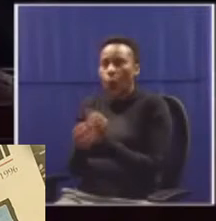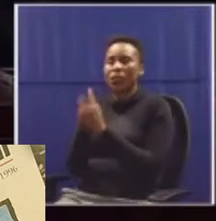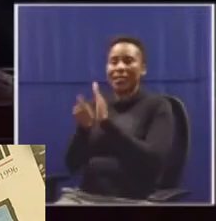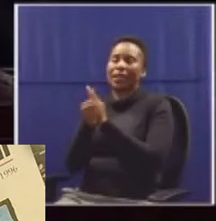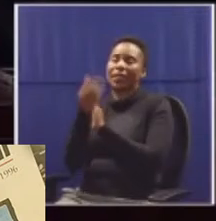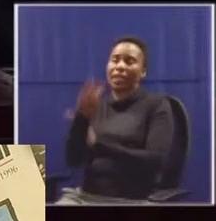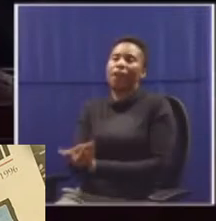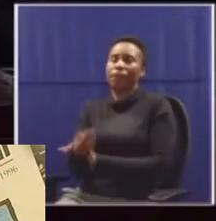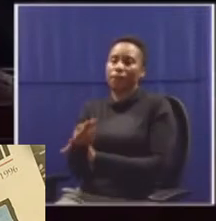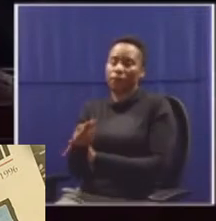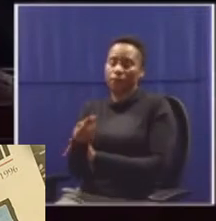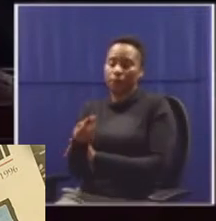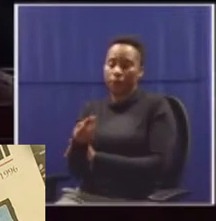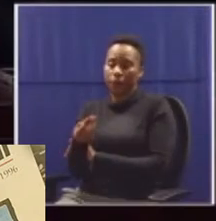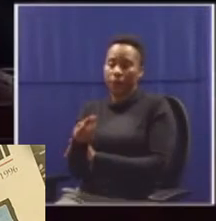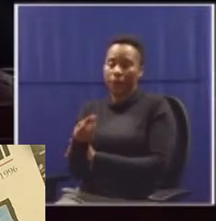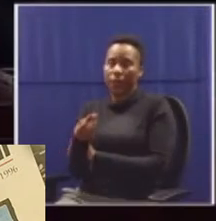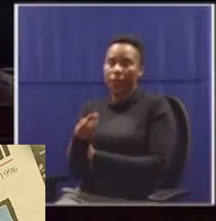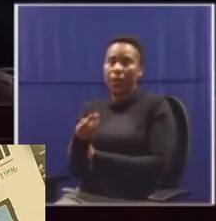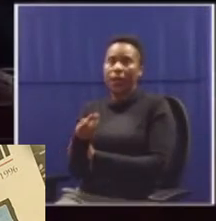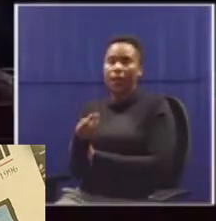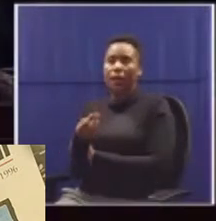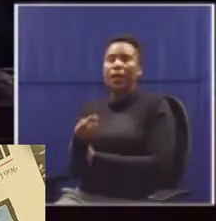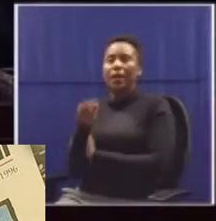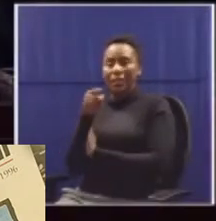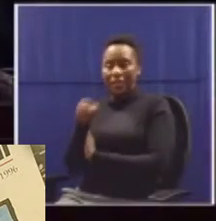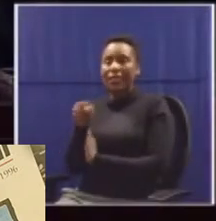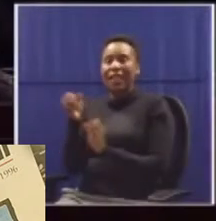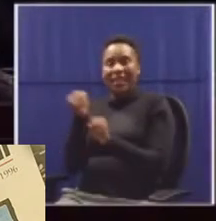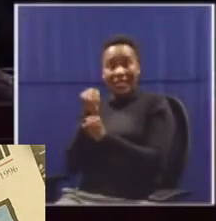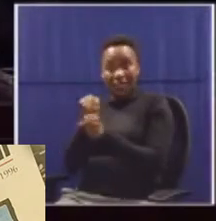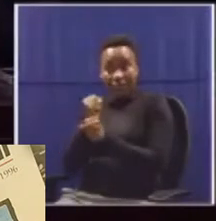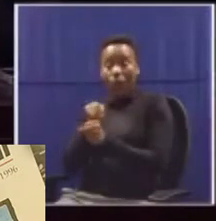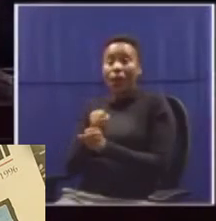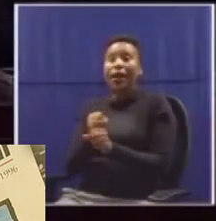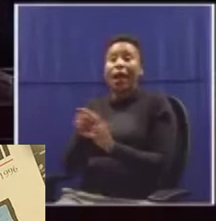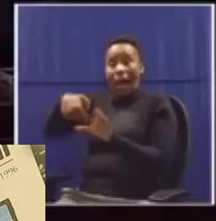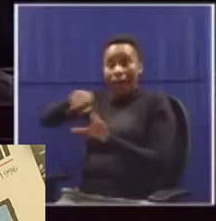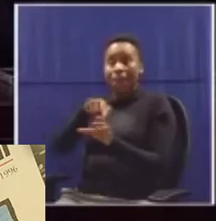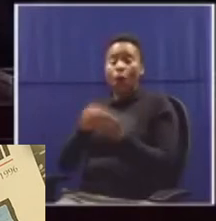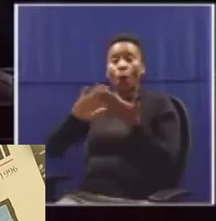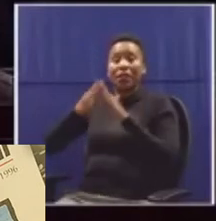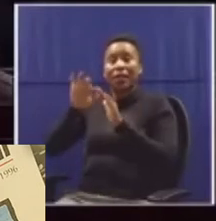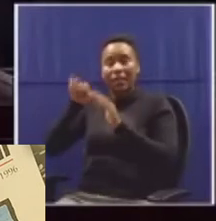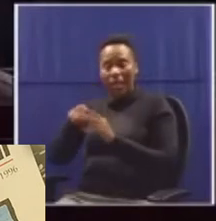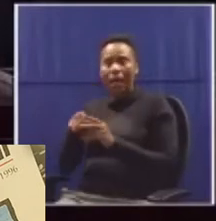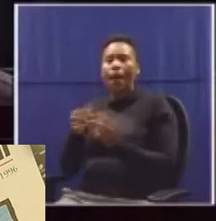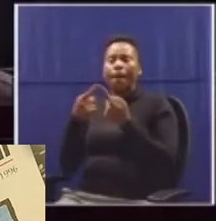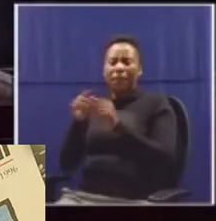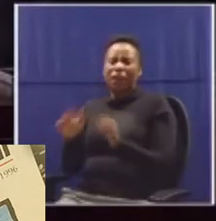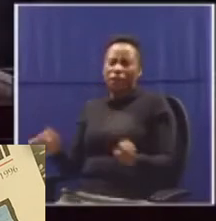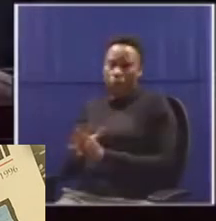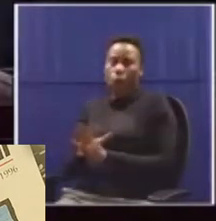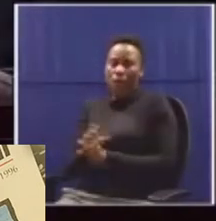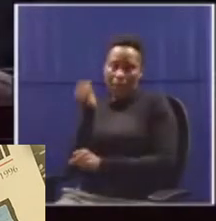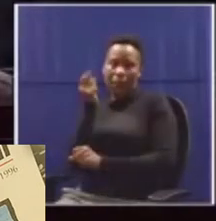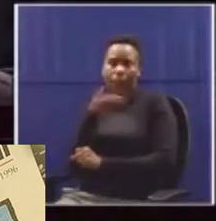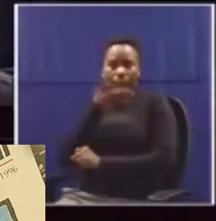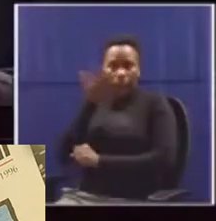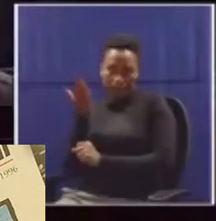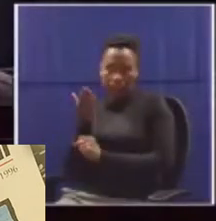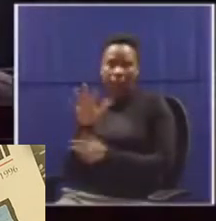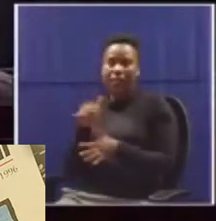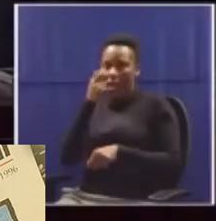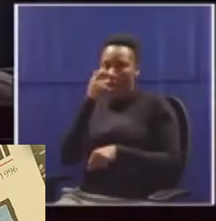communities and unless students work amongst their communities they will not be able to fully understand and assist them and